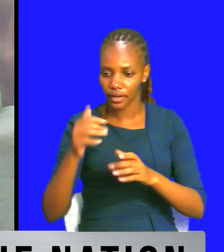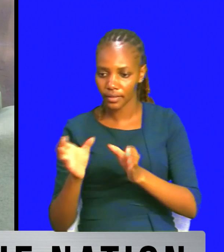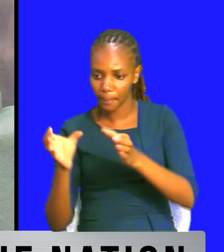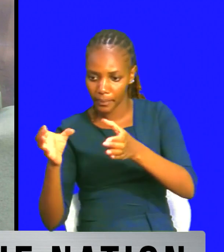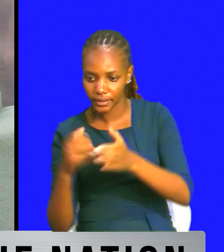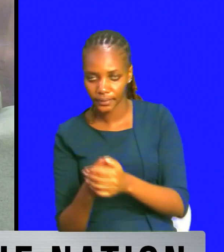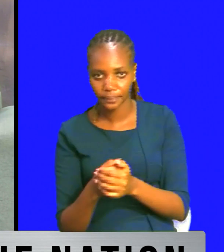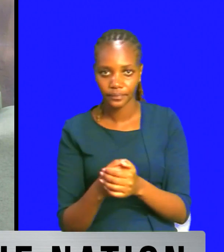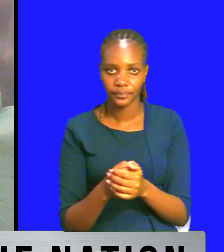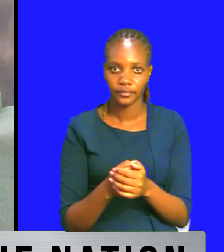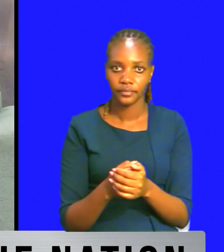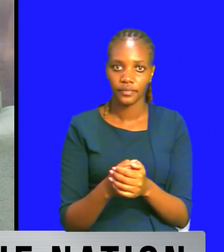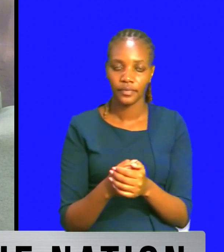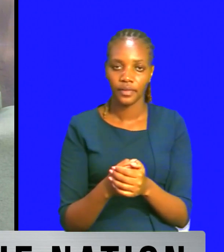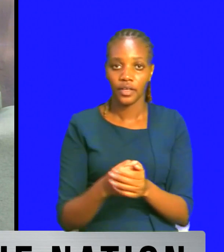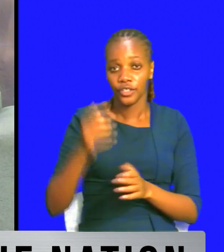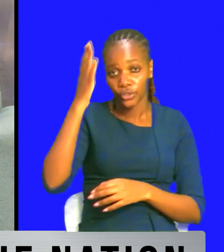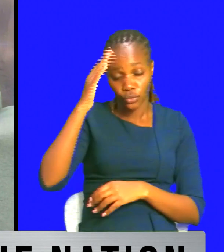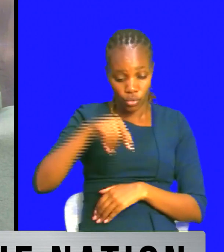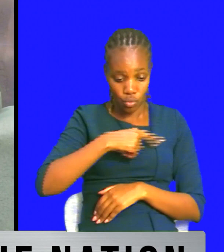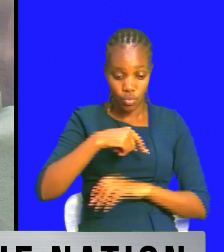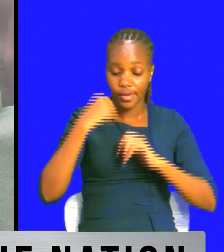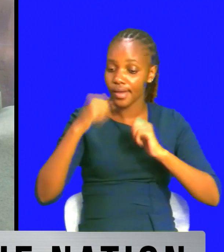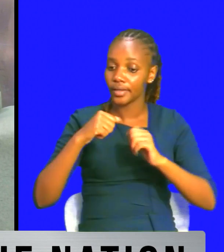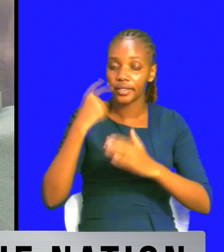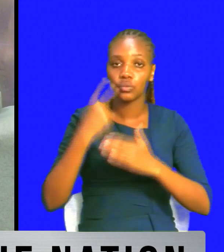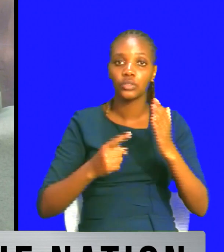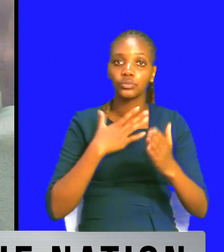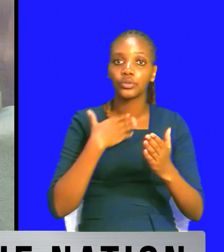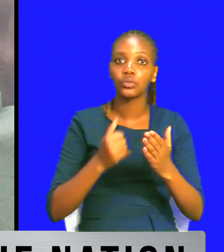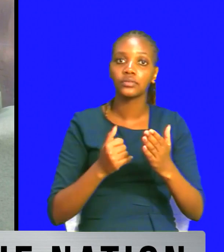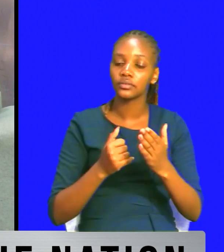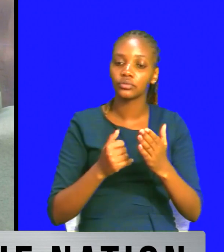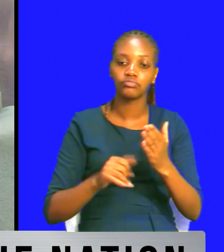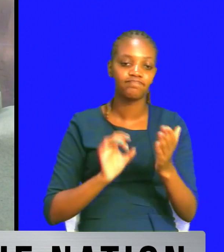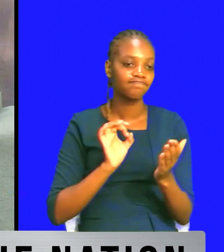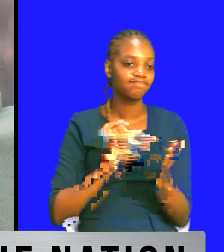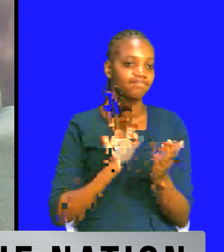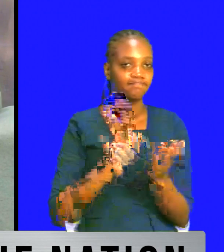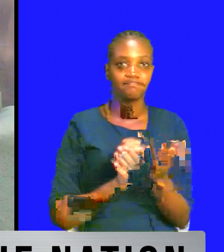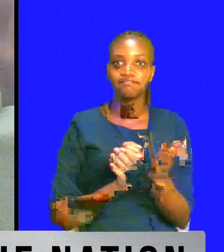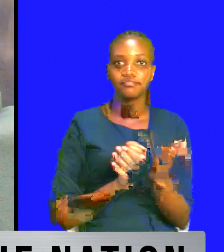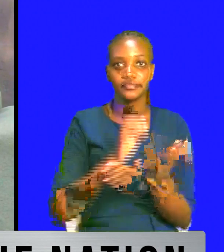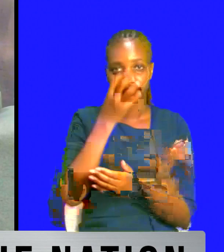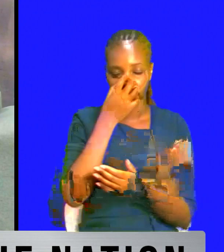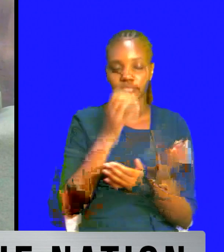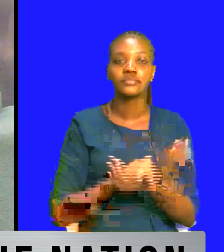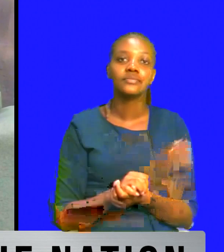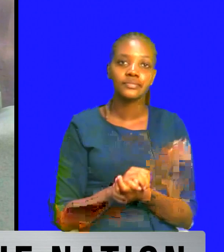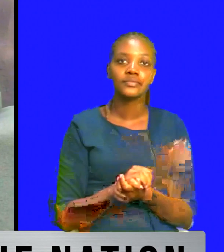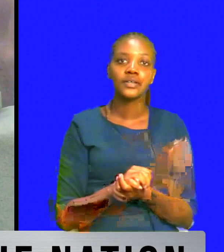Okay. Unajua tulisema tunataka kushukisha zakayo. So we are heading there.